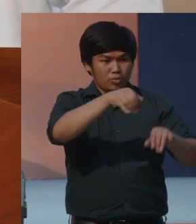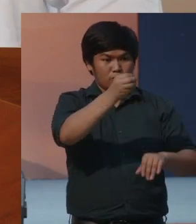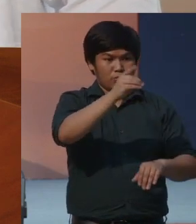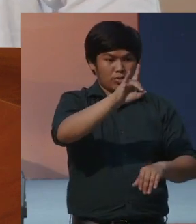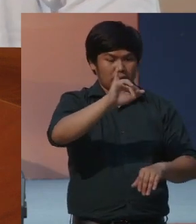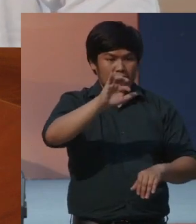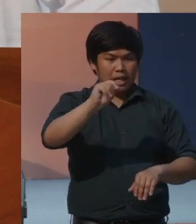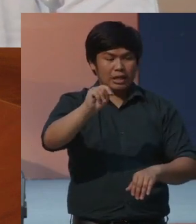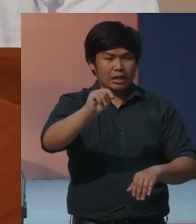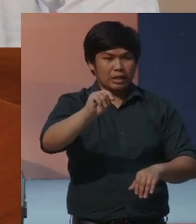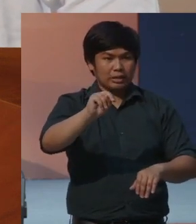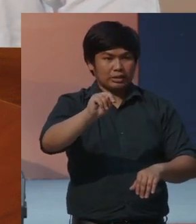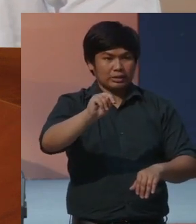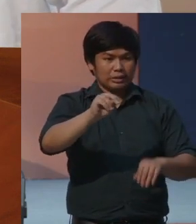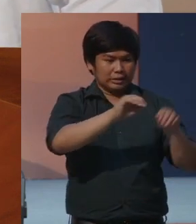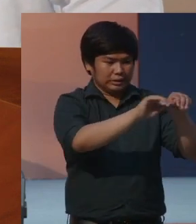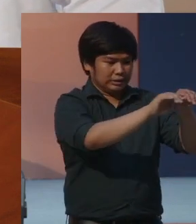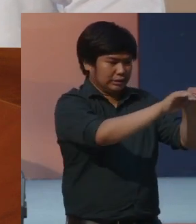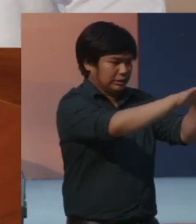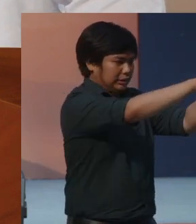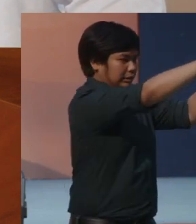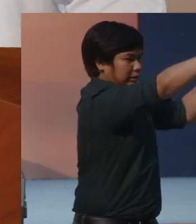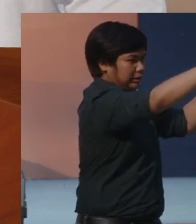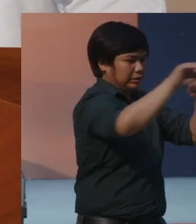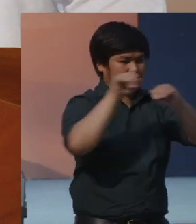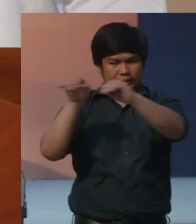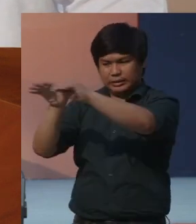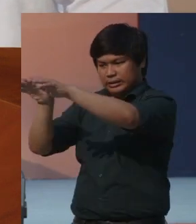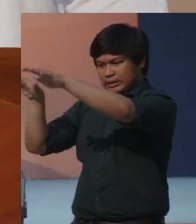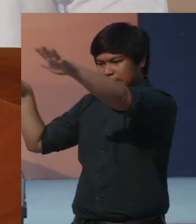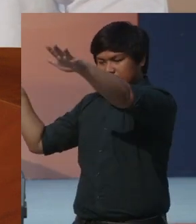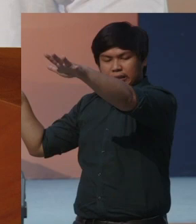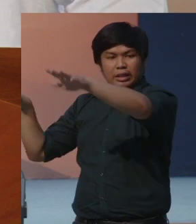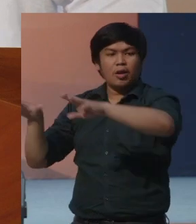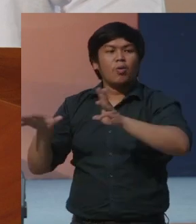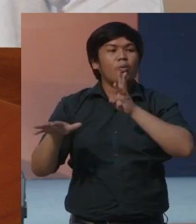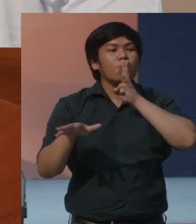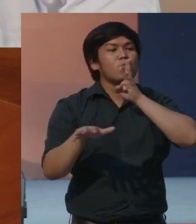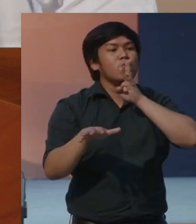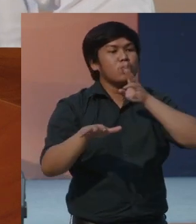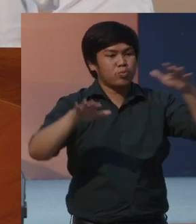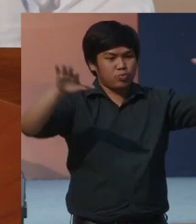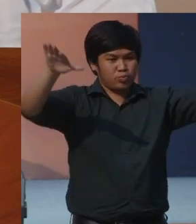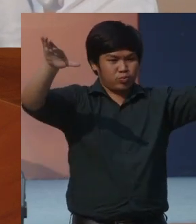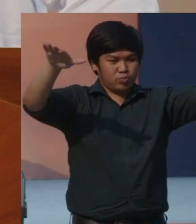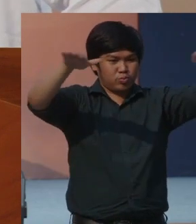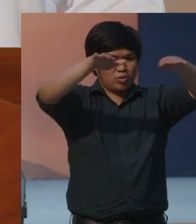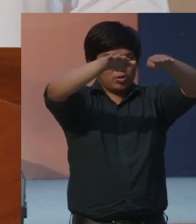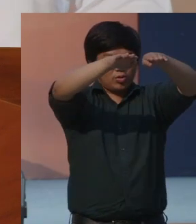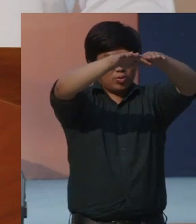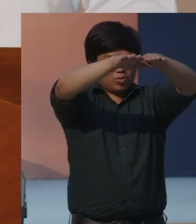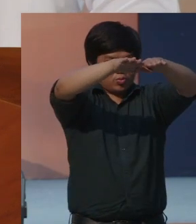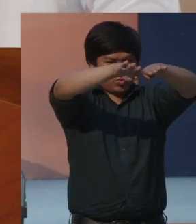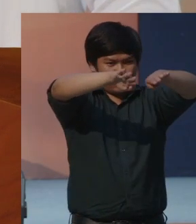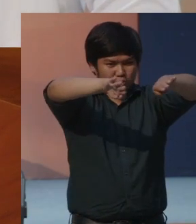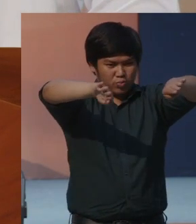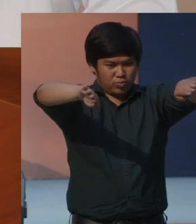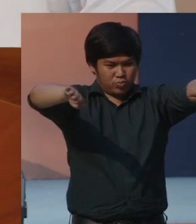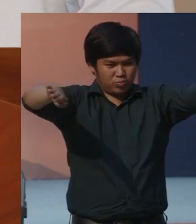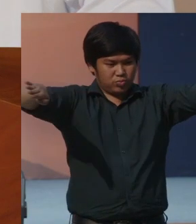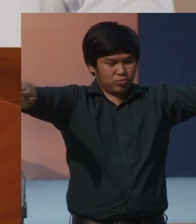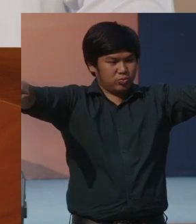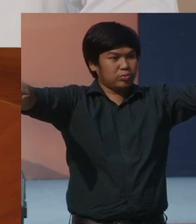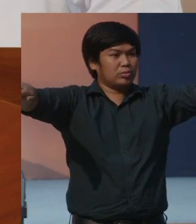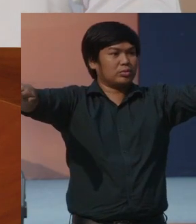all its banks throughout the time of harvest. The waters coming down from above stood and rose